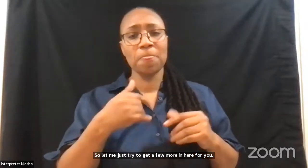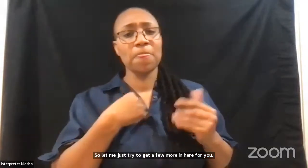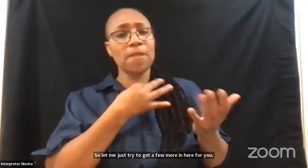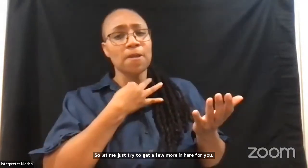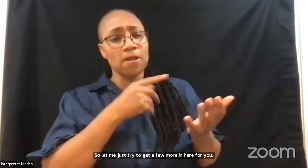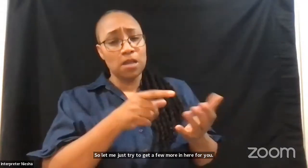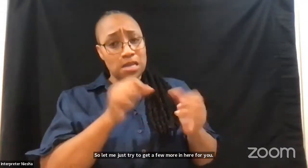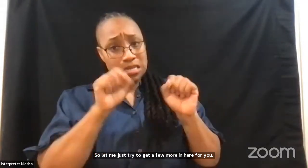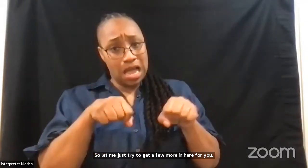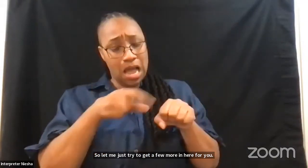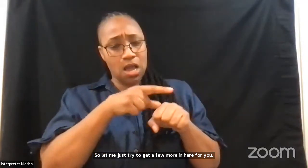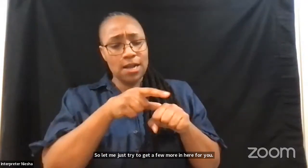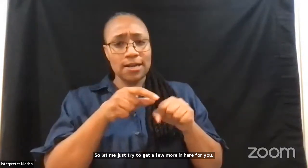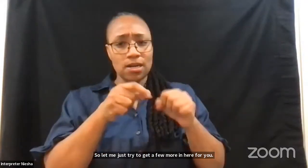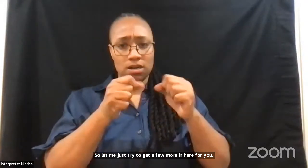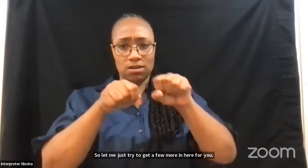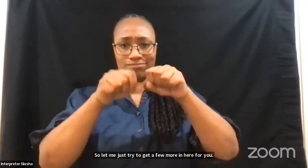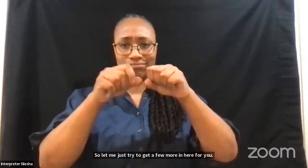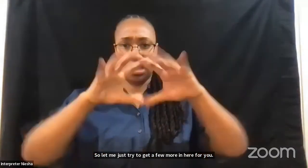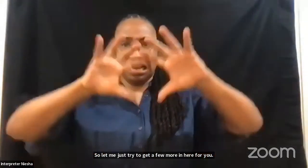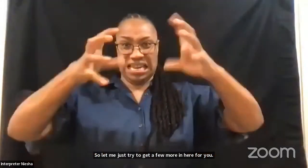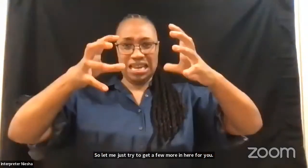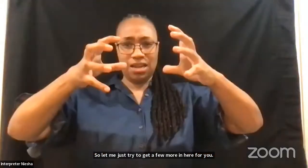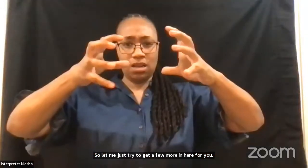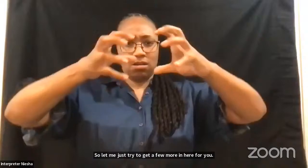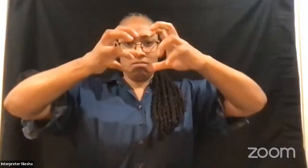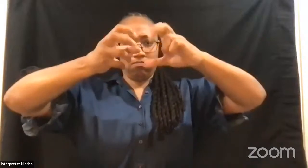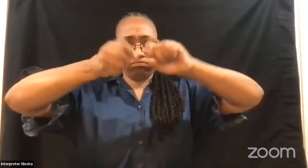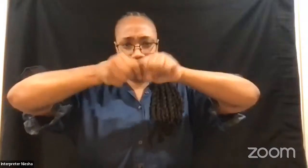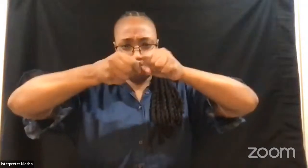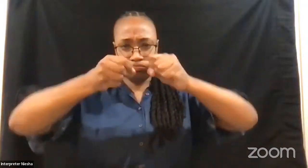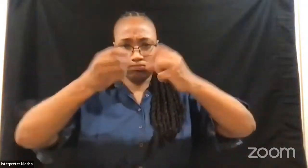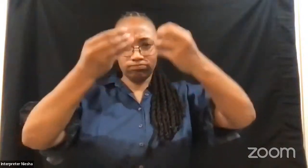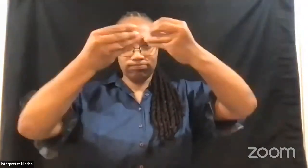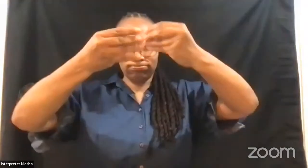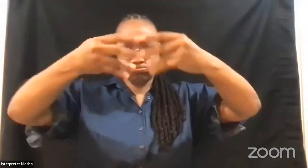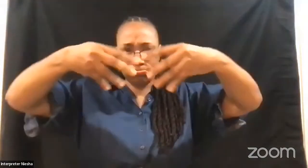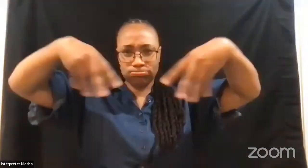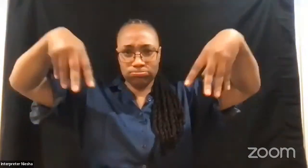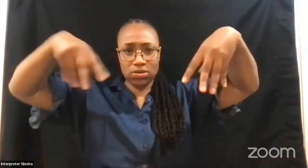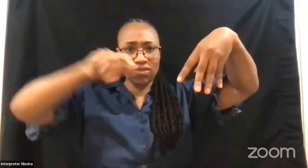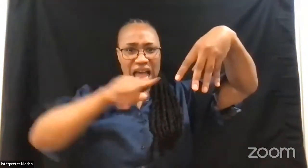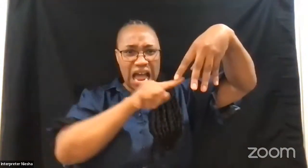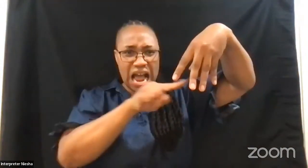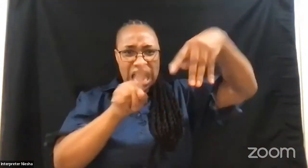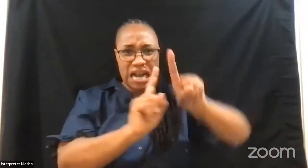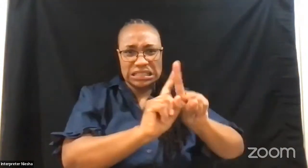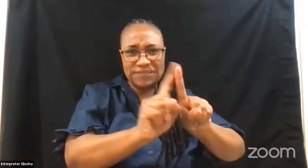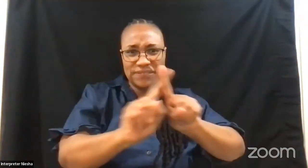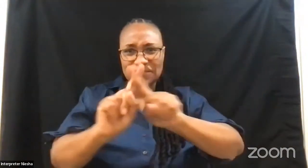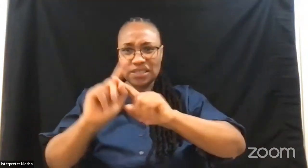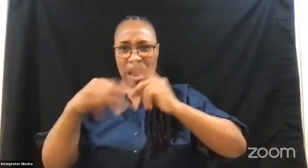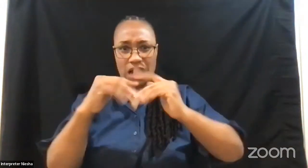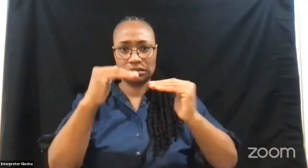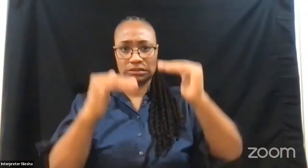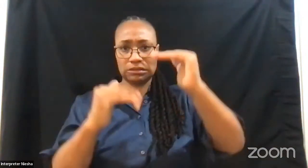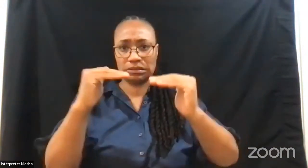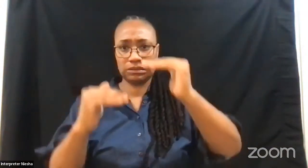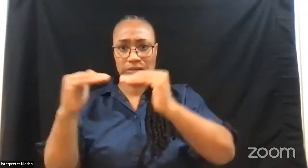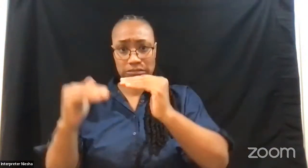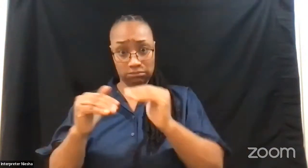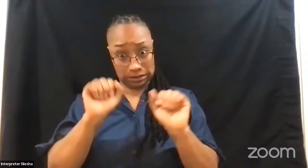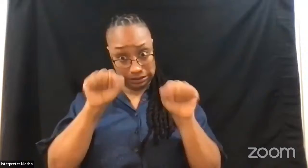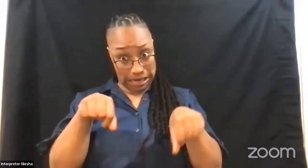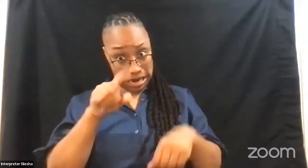with disabilities by specific disability? And then, for example, like people who identify with hearing